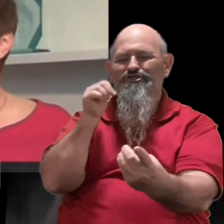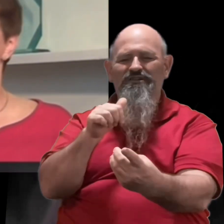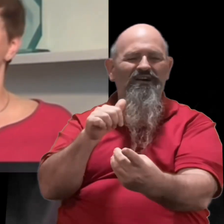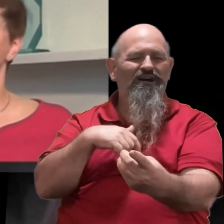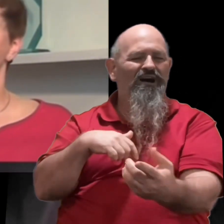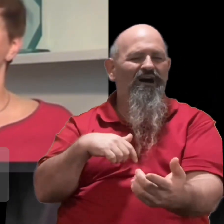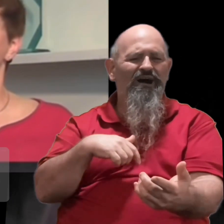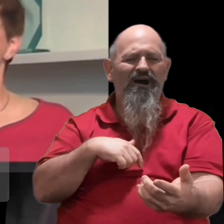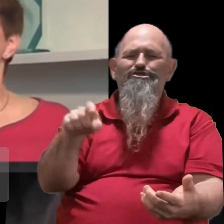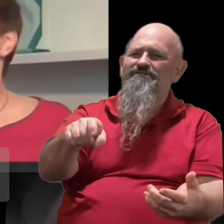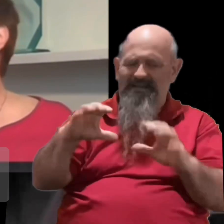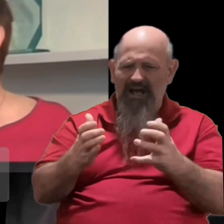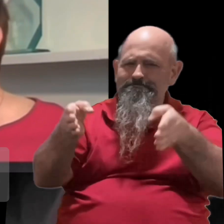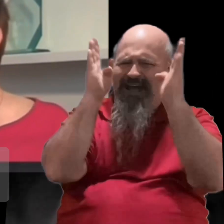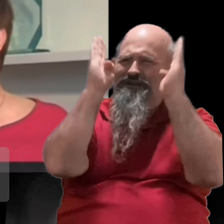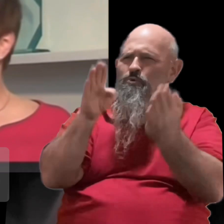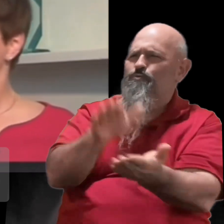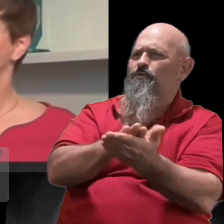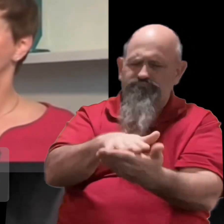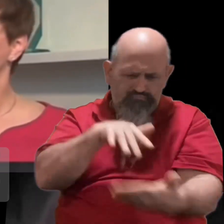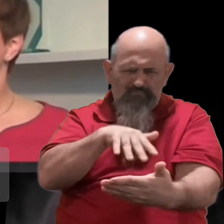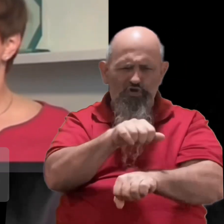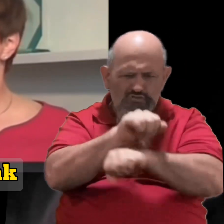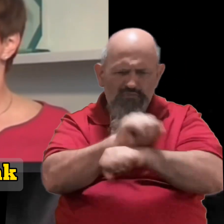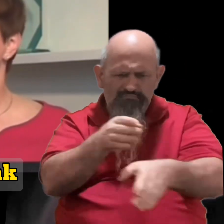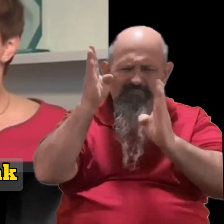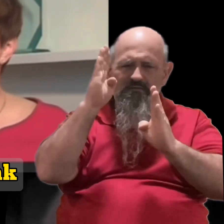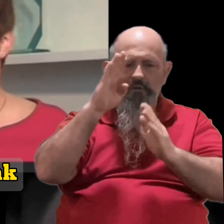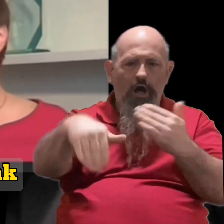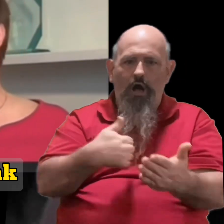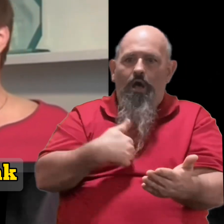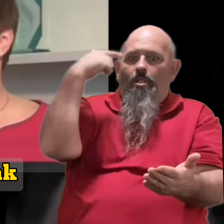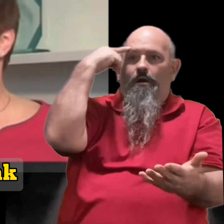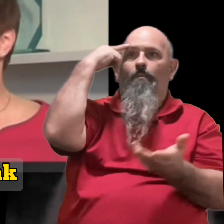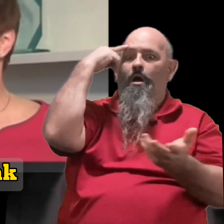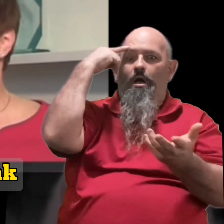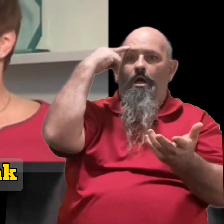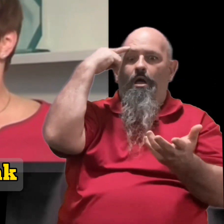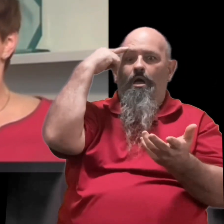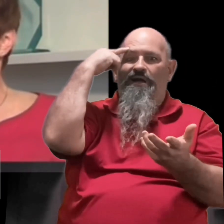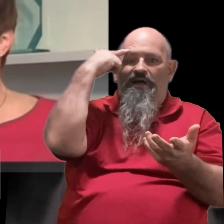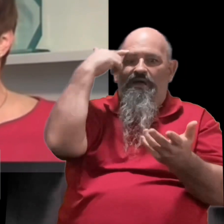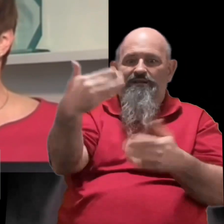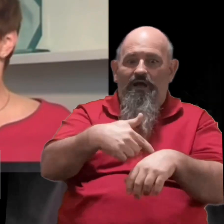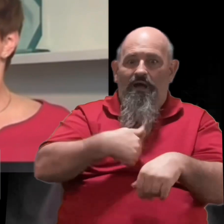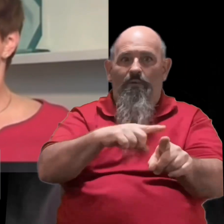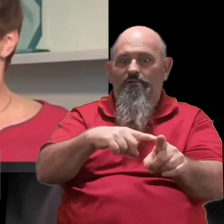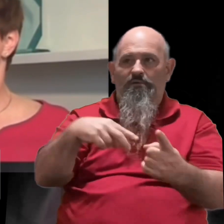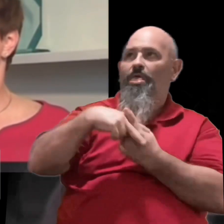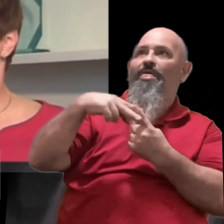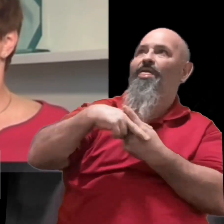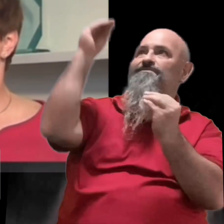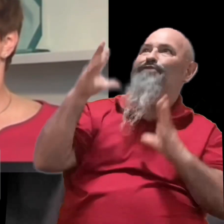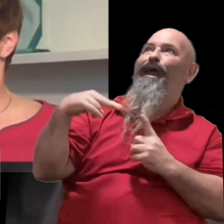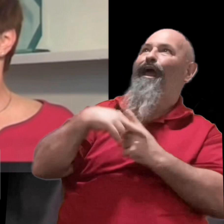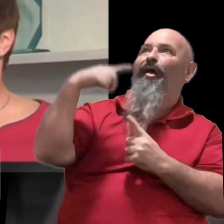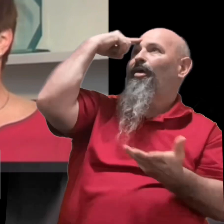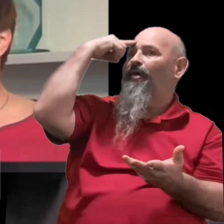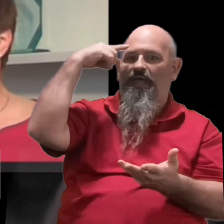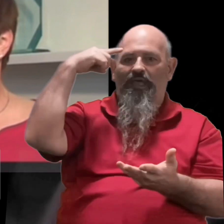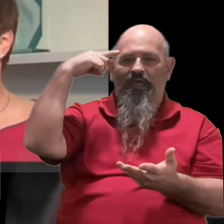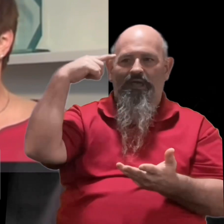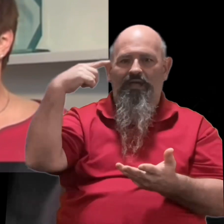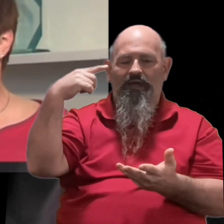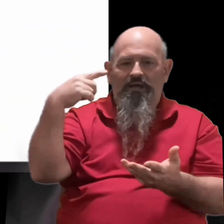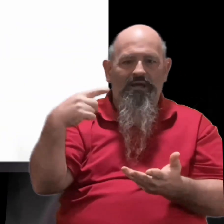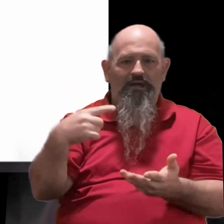girls. I should have been concentrating on my schoolwork. He said, and all I could think about was the next time I was going to have sex with my